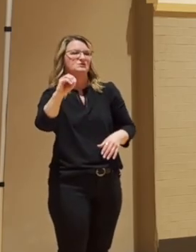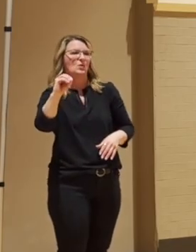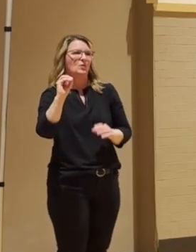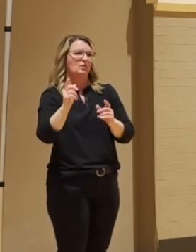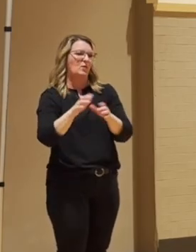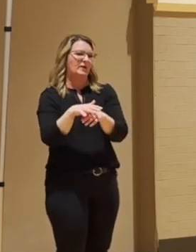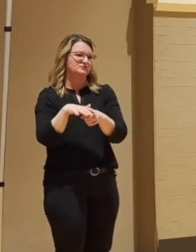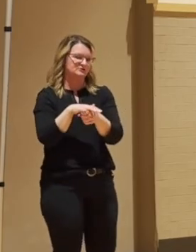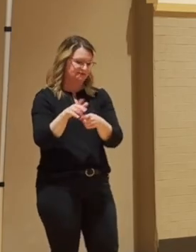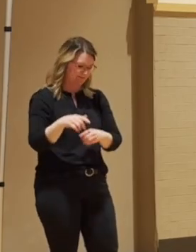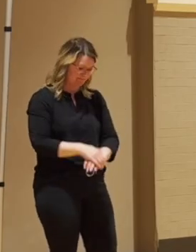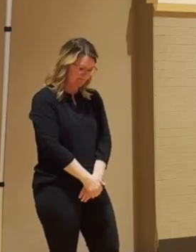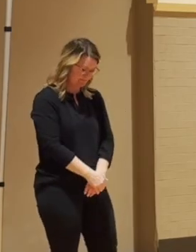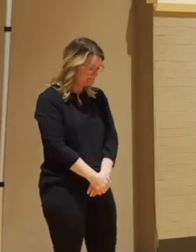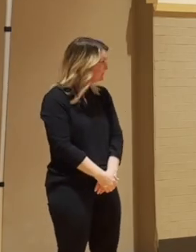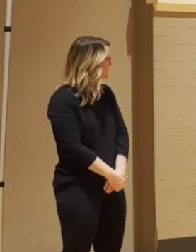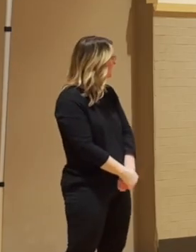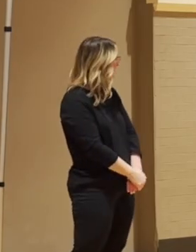mentioned.